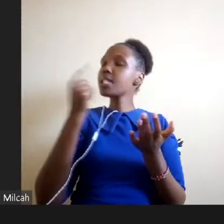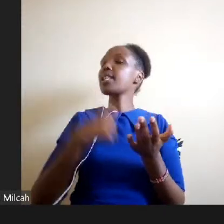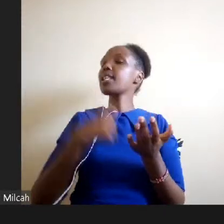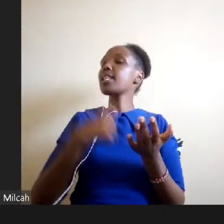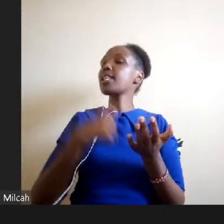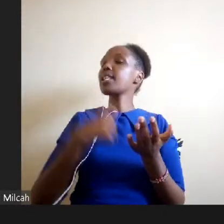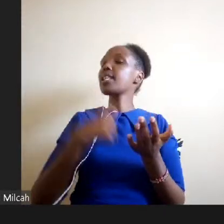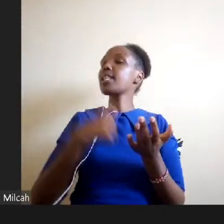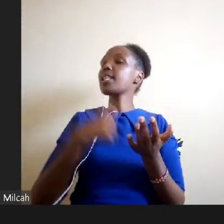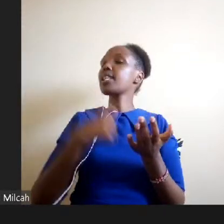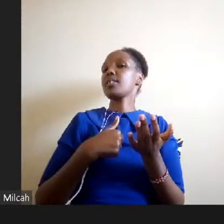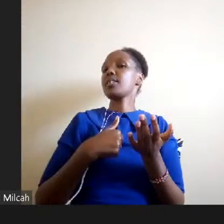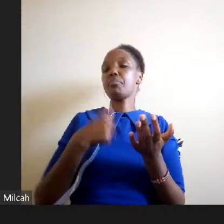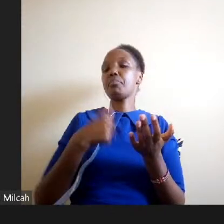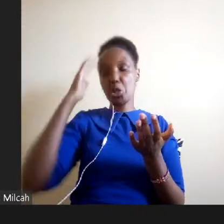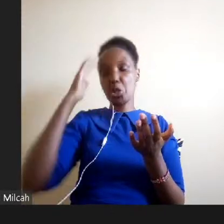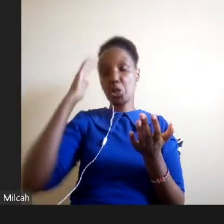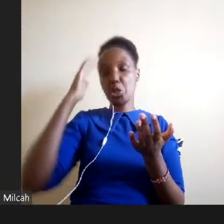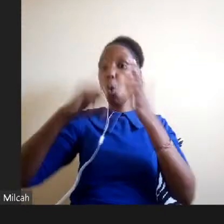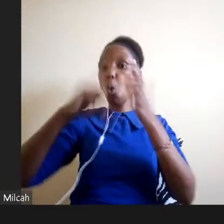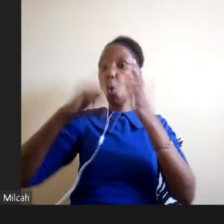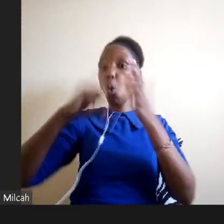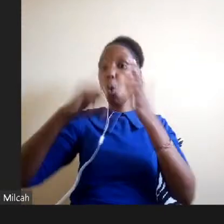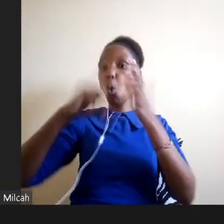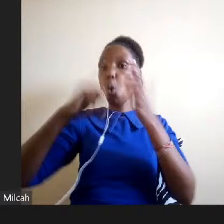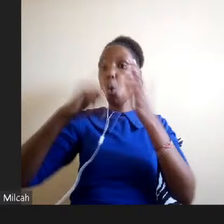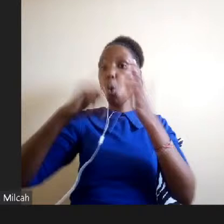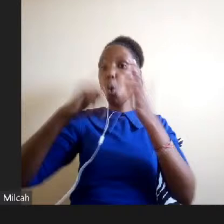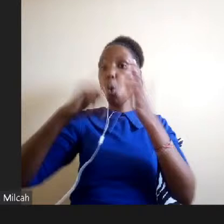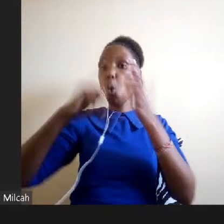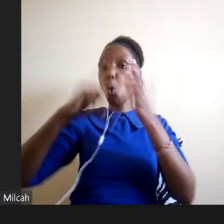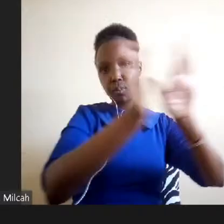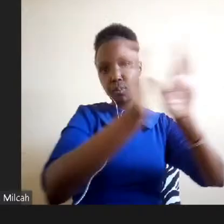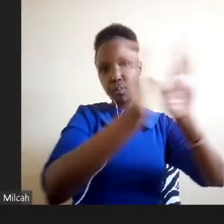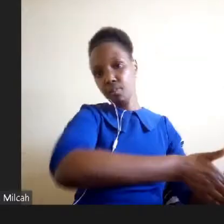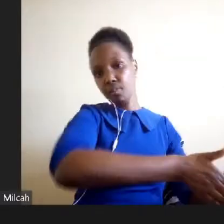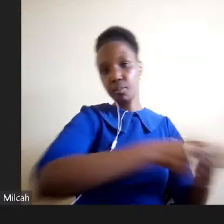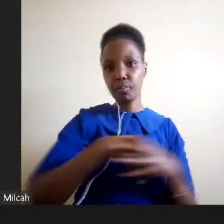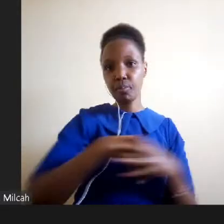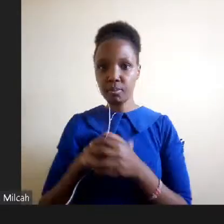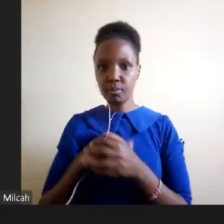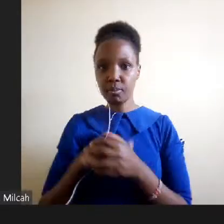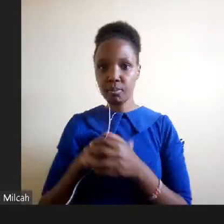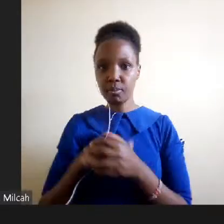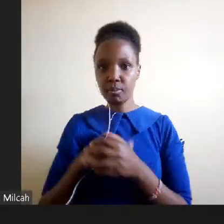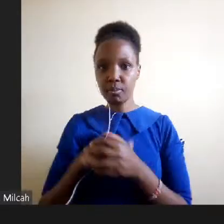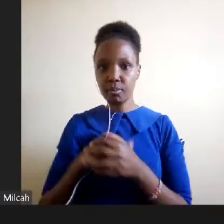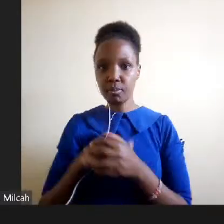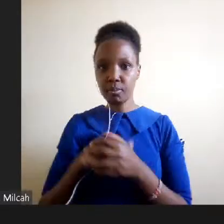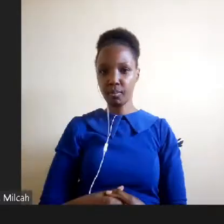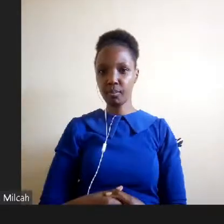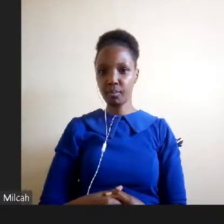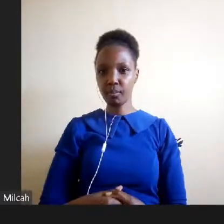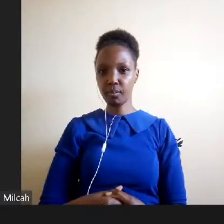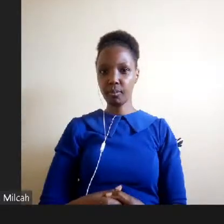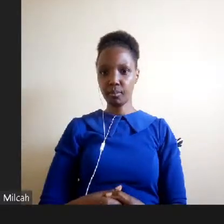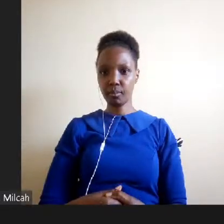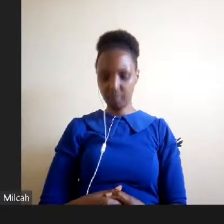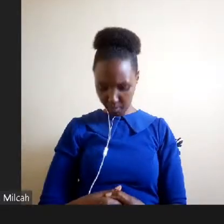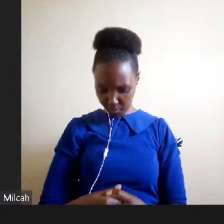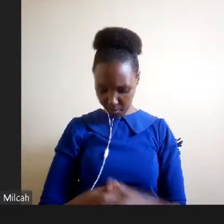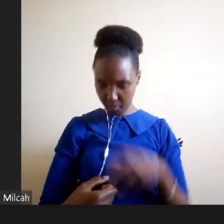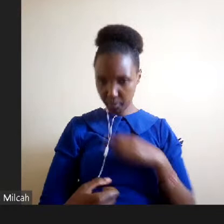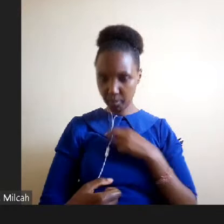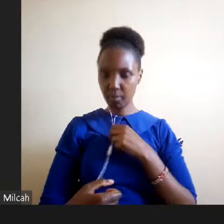going over the internet to fill in the gaps for themselves. So I hope that is very clear and we're able to move along with